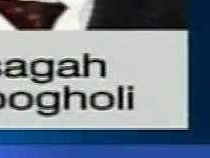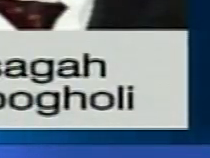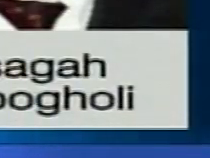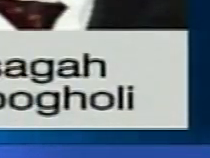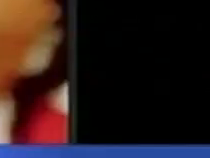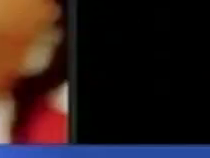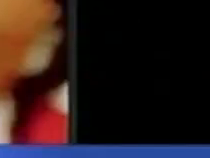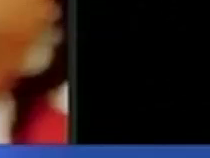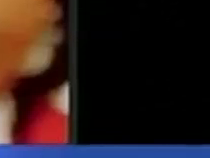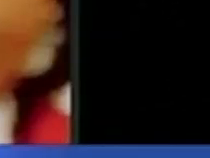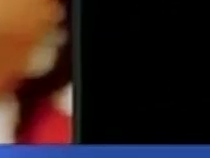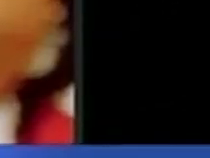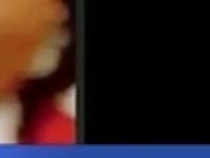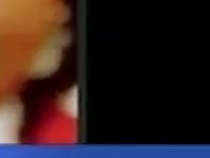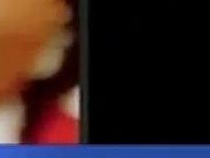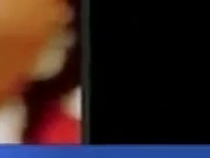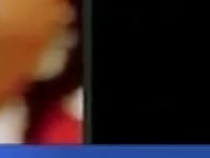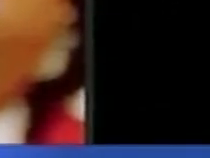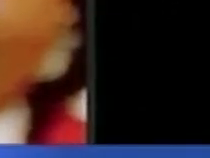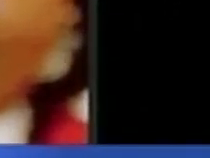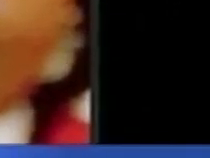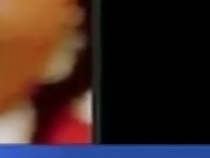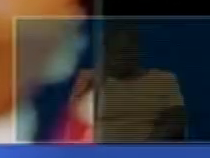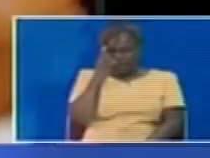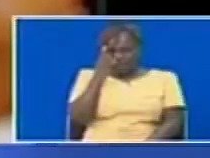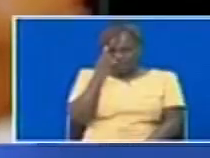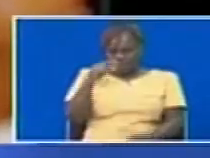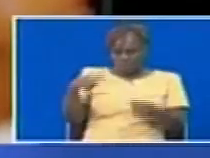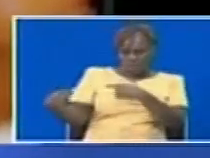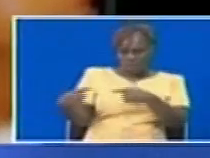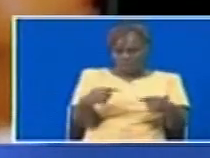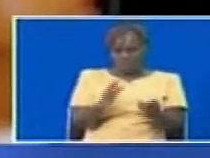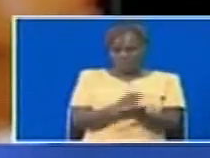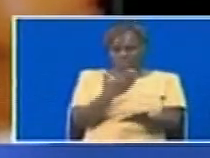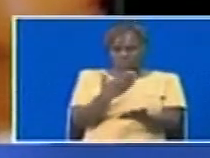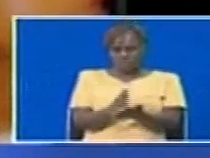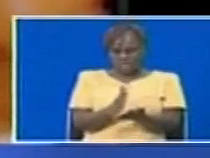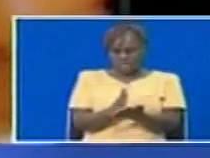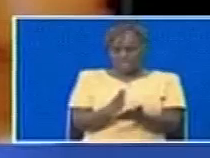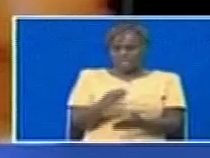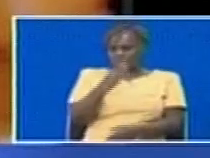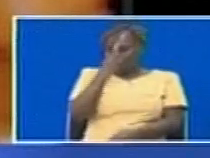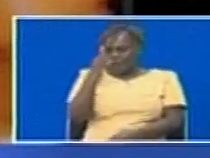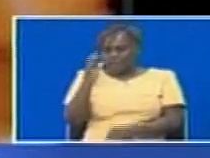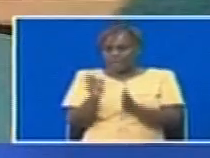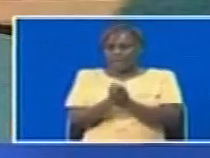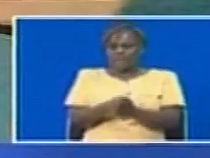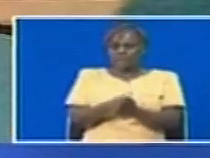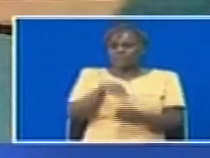nominated by retired President Mwai Kibaki, only to trigger a standoff between Kibaki and former Prime Minister Raila